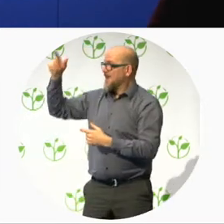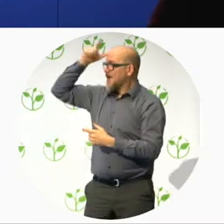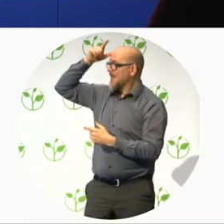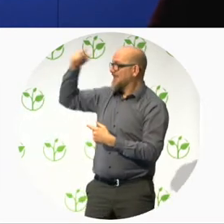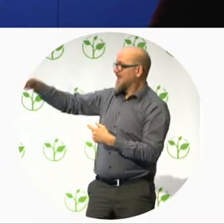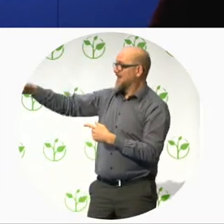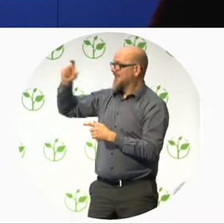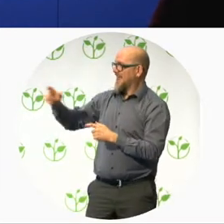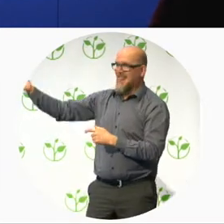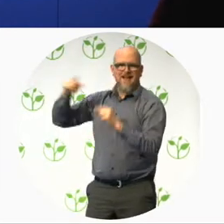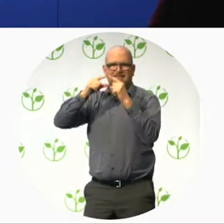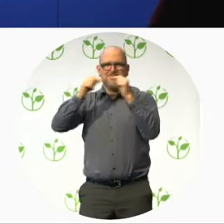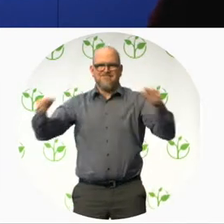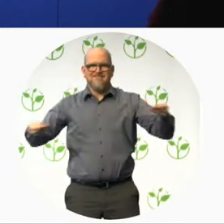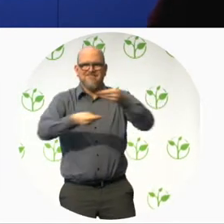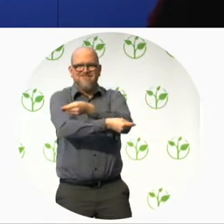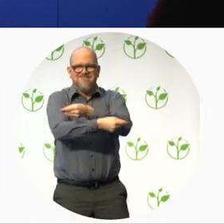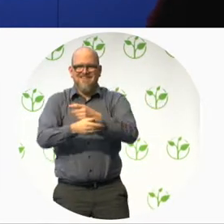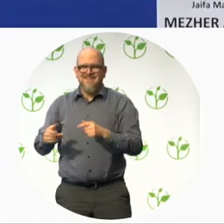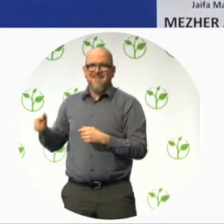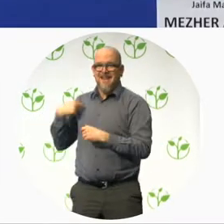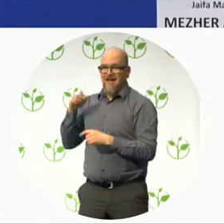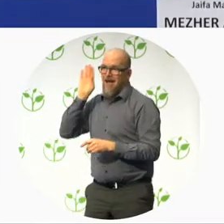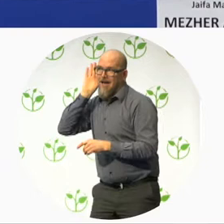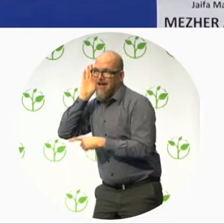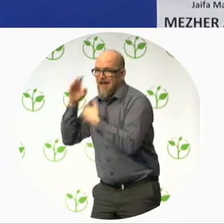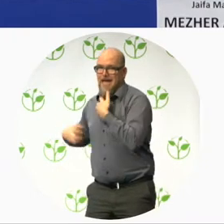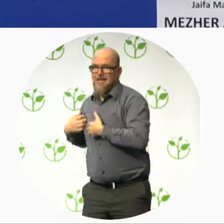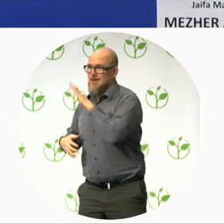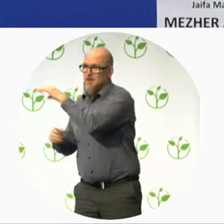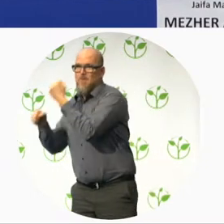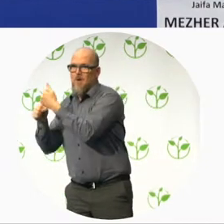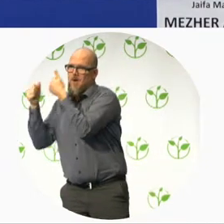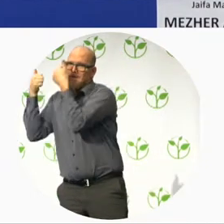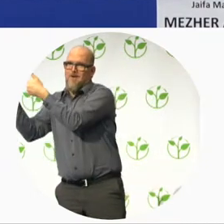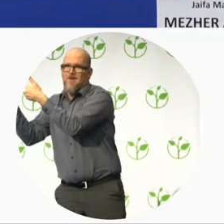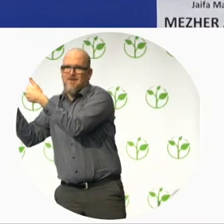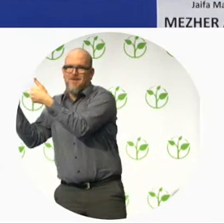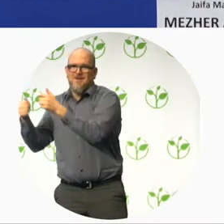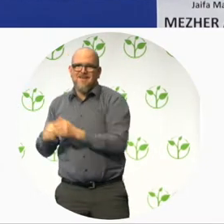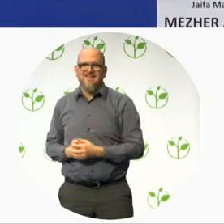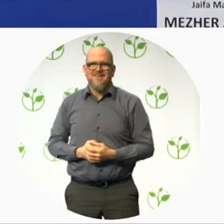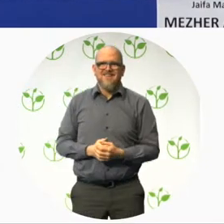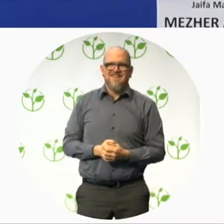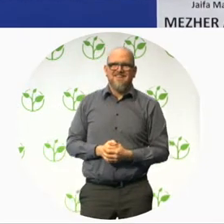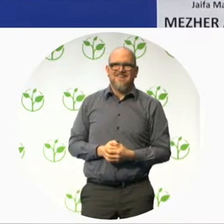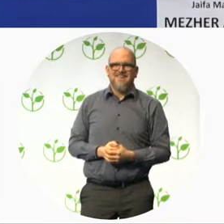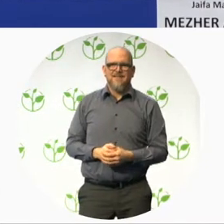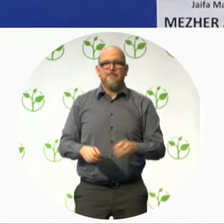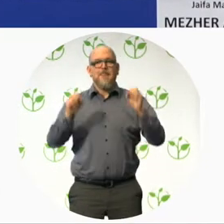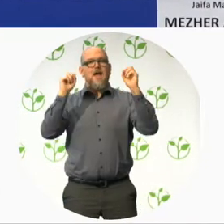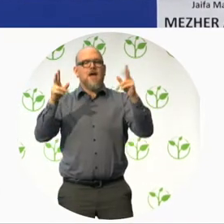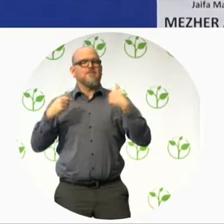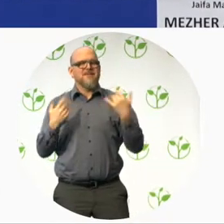everybody. Although the temperature outside is close to zero, but I believe such conference make Vienna